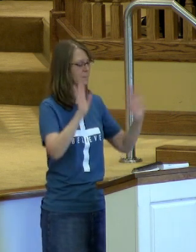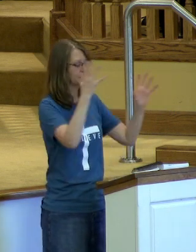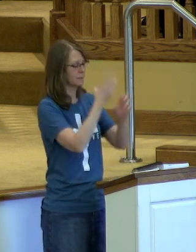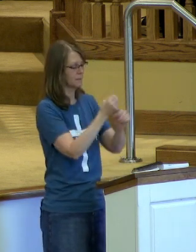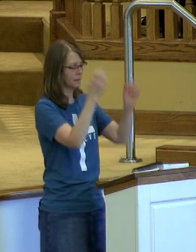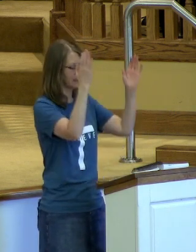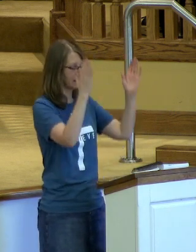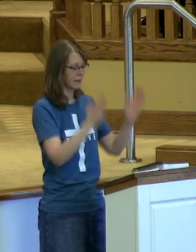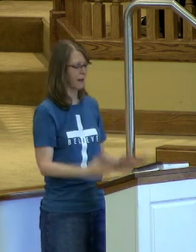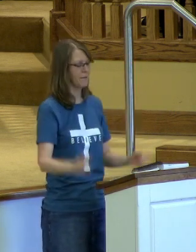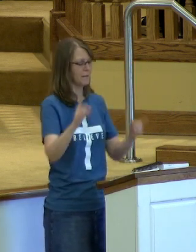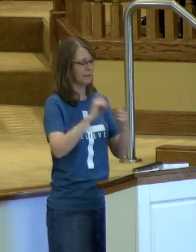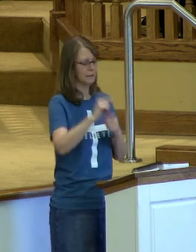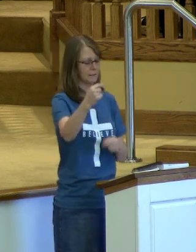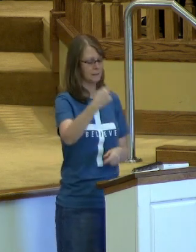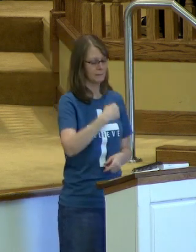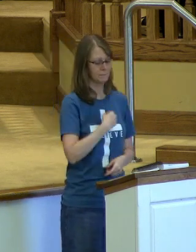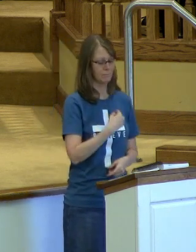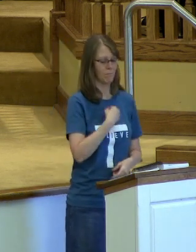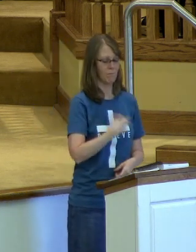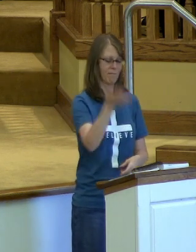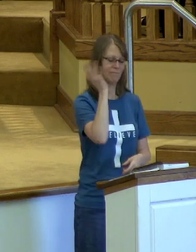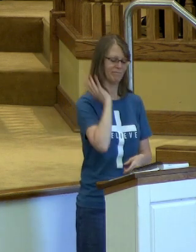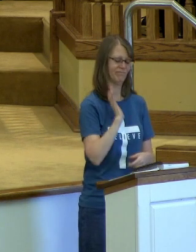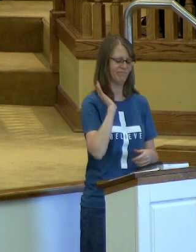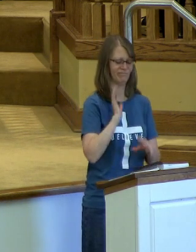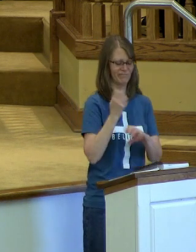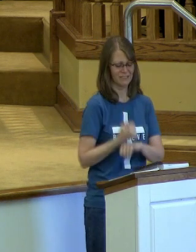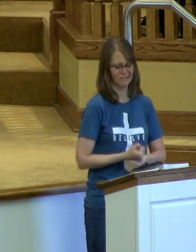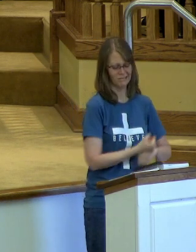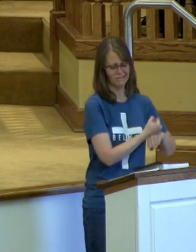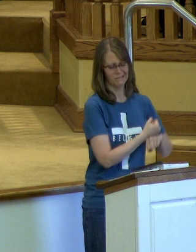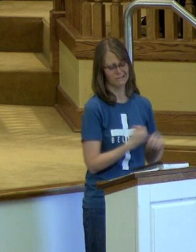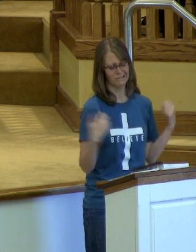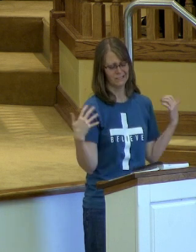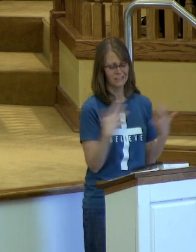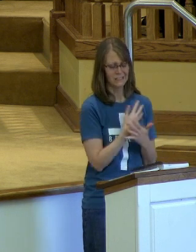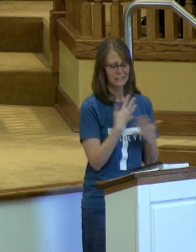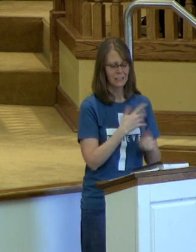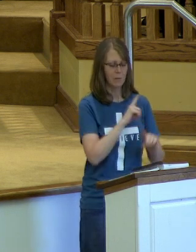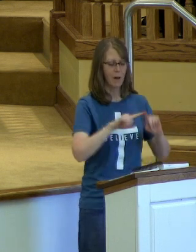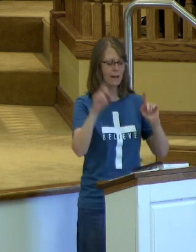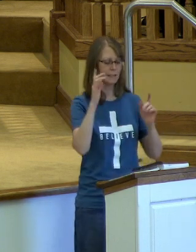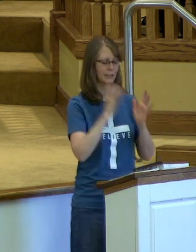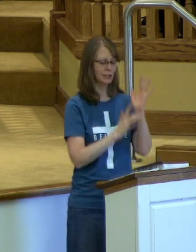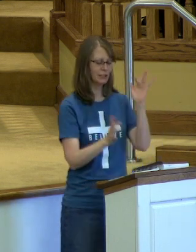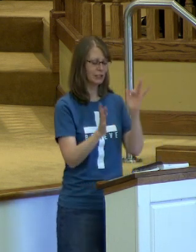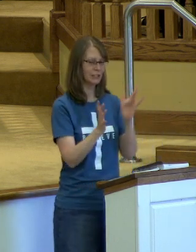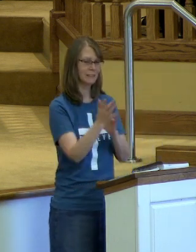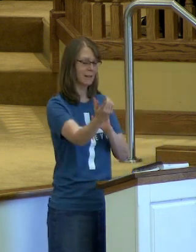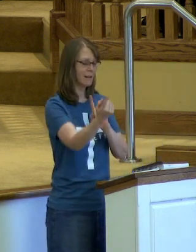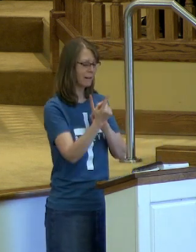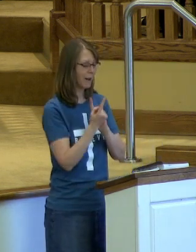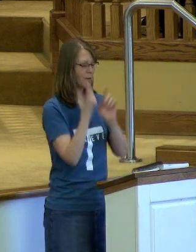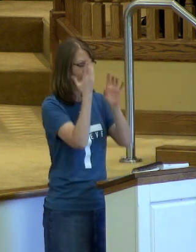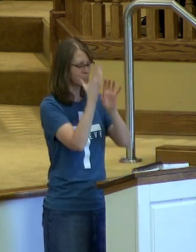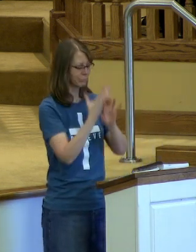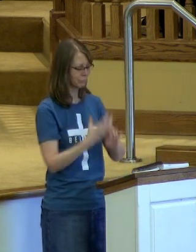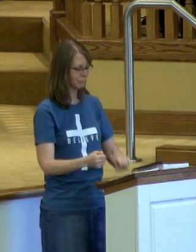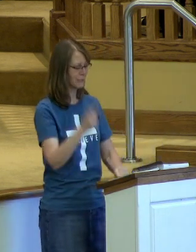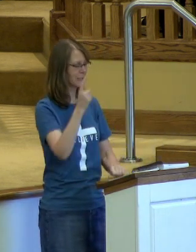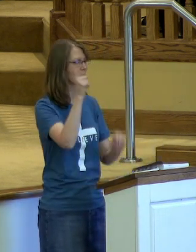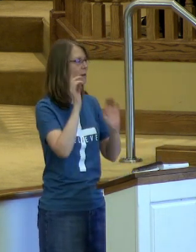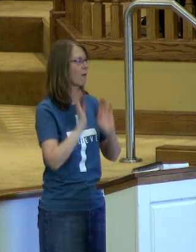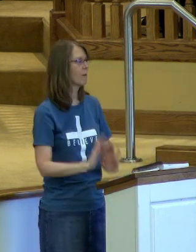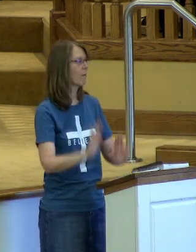me. I was bound by fear, but Jesus set me free. He's a wonderful Savior to